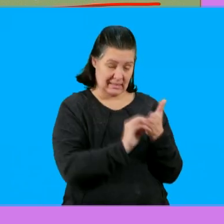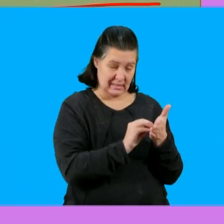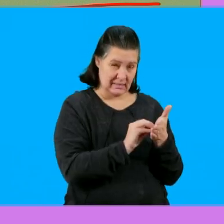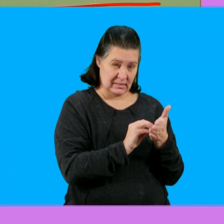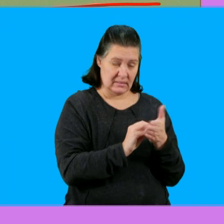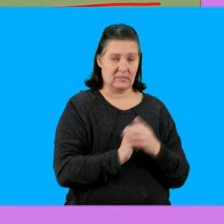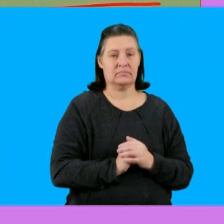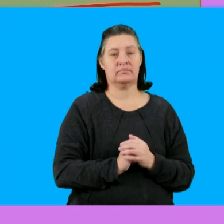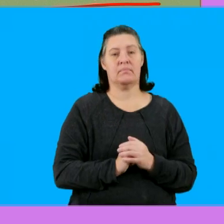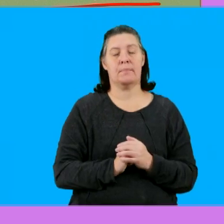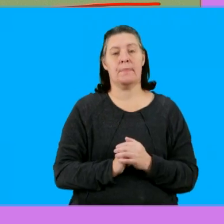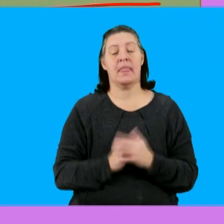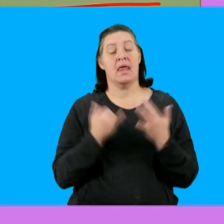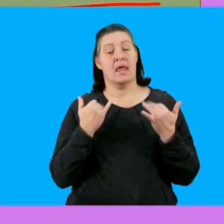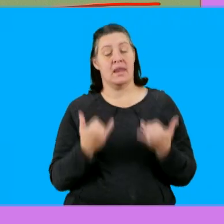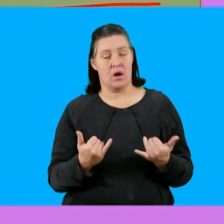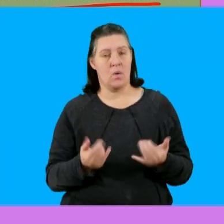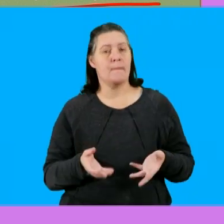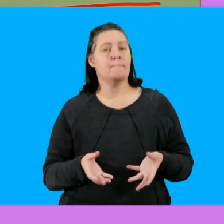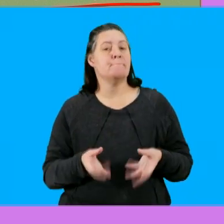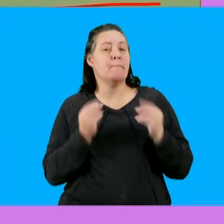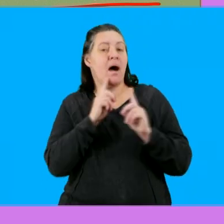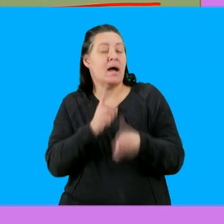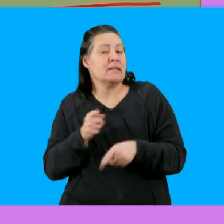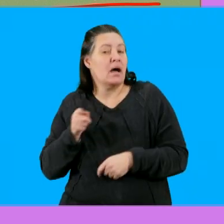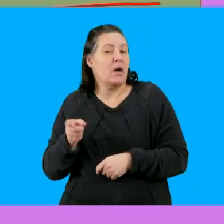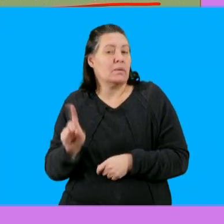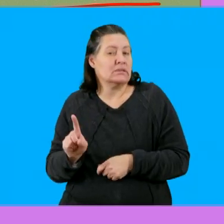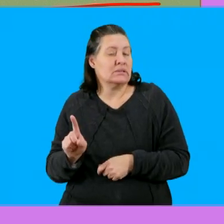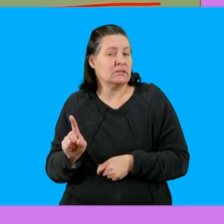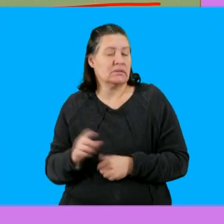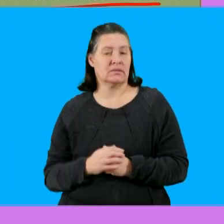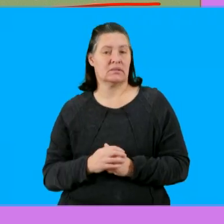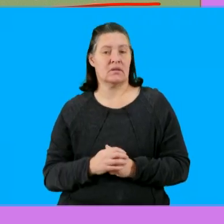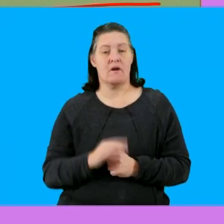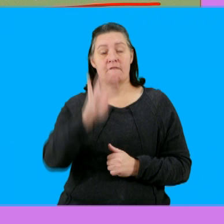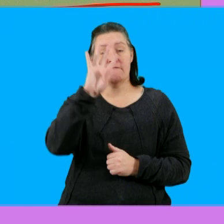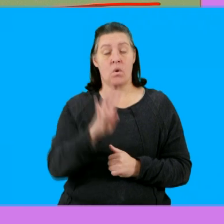that is your 3.5 years. So that will take us to an amount of